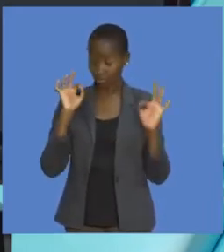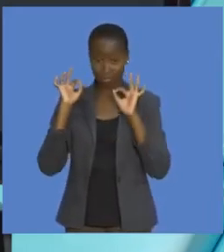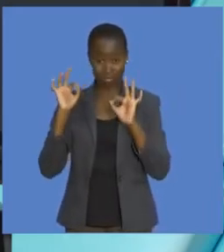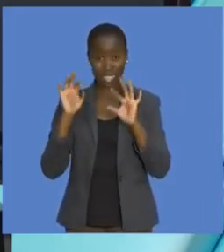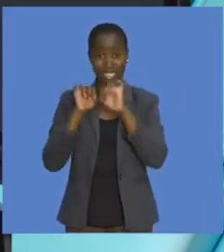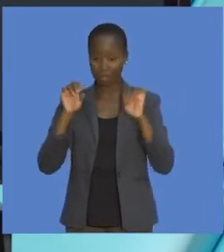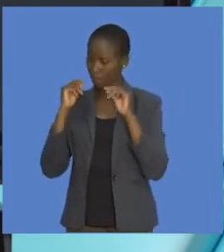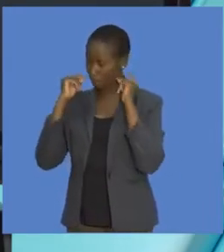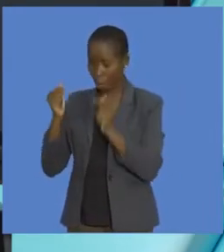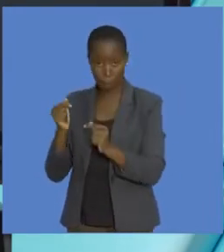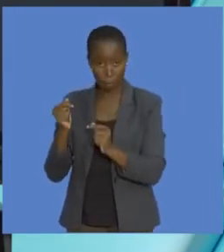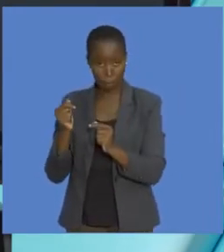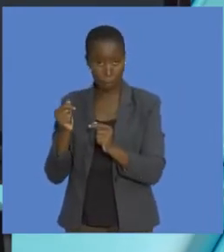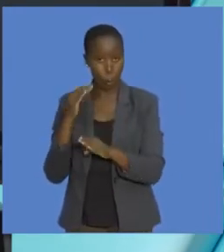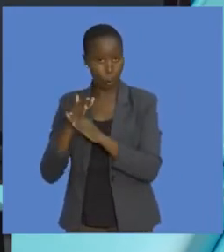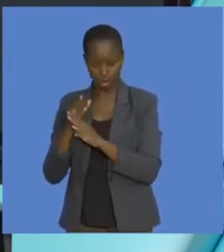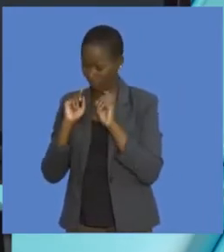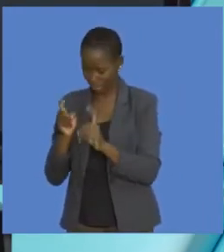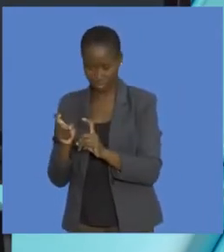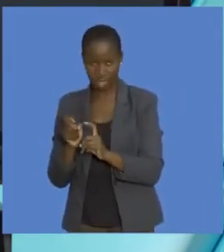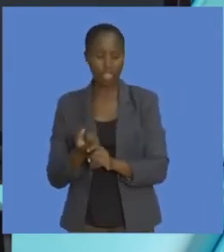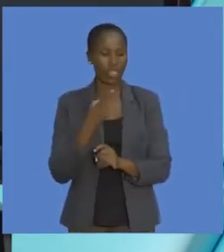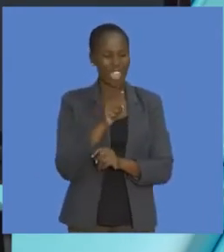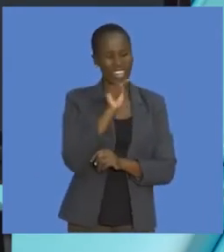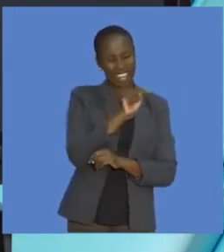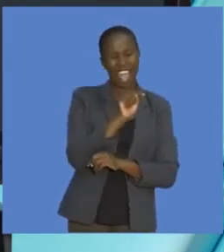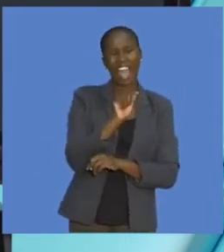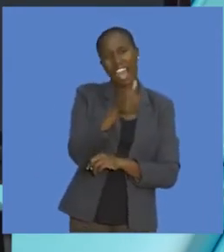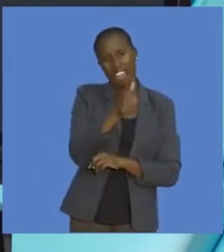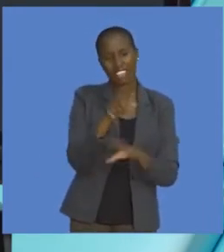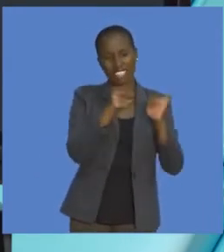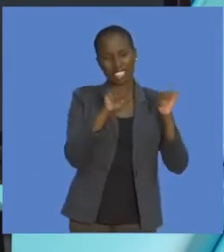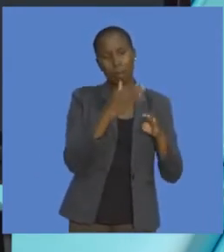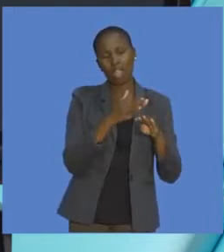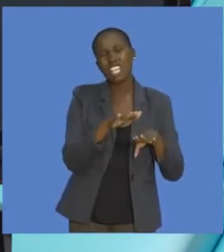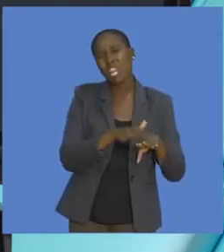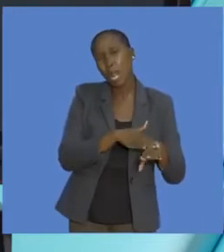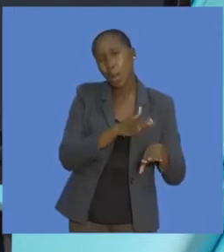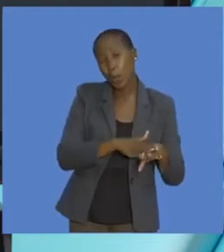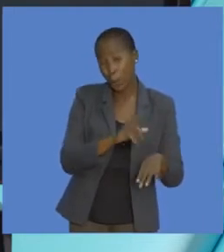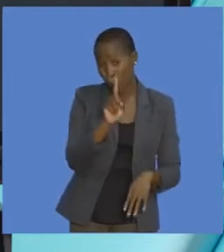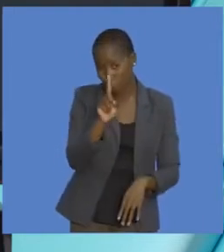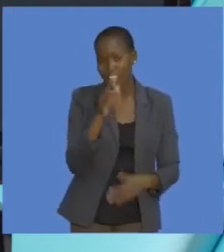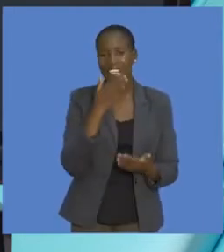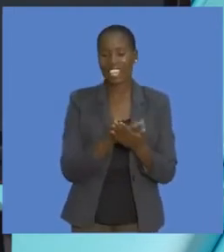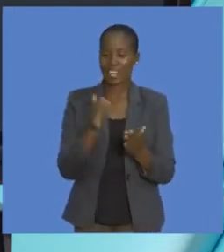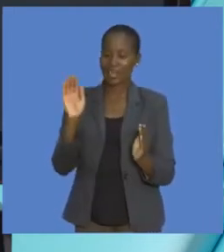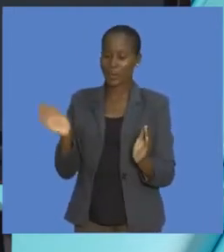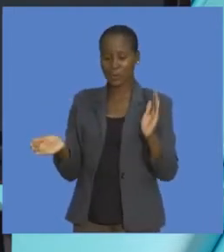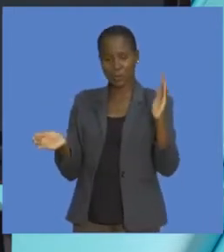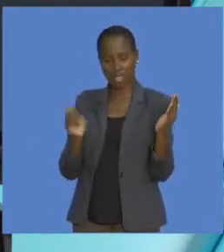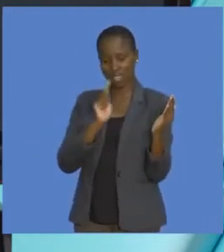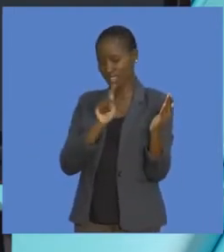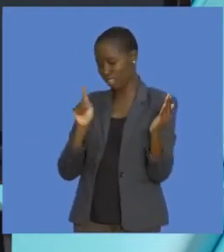other, also an effective system that takes a little while to work. And let's compare these two and understand the subtle differences between these